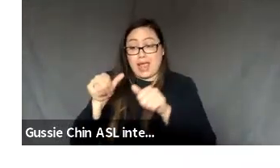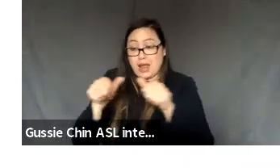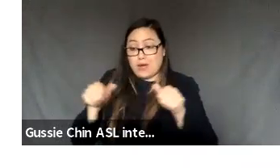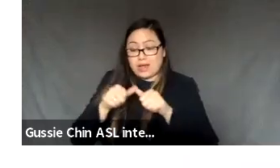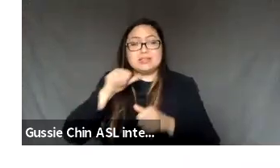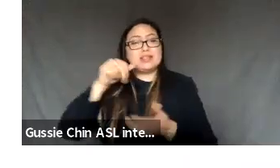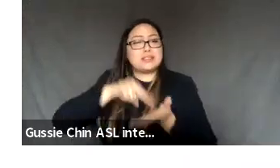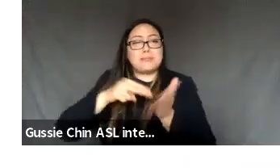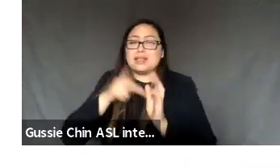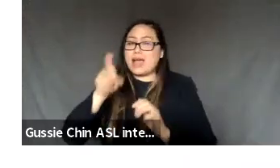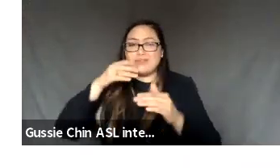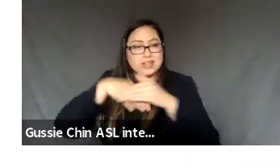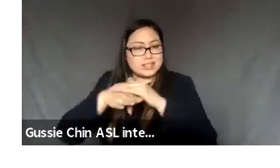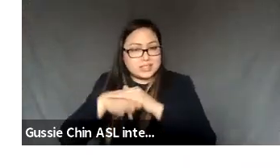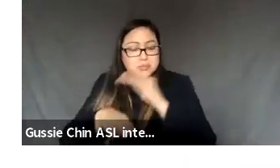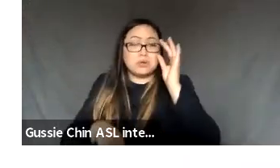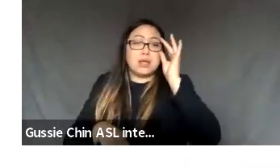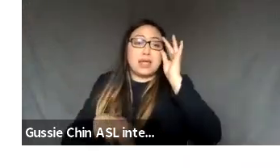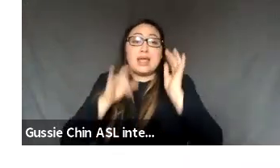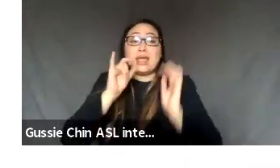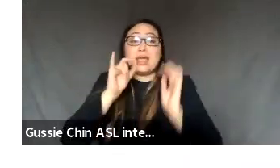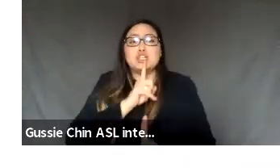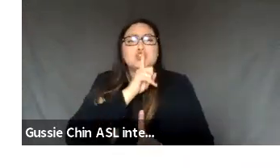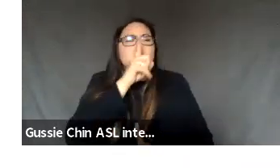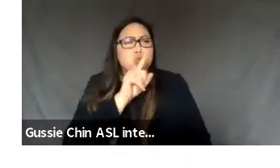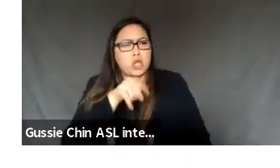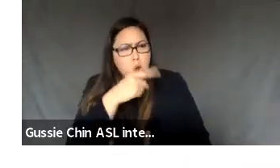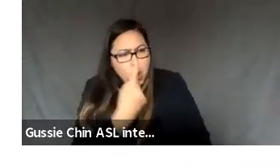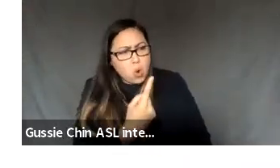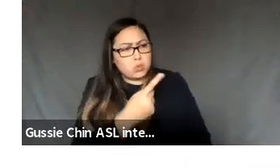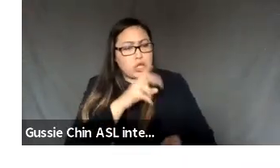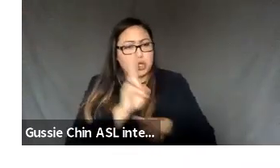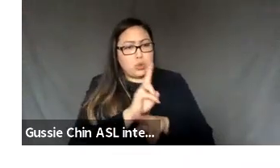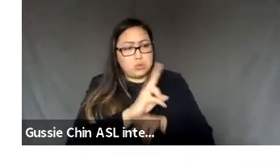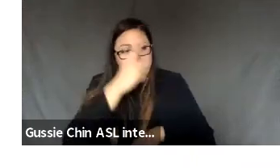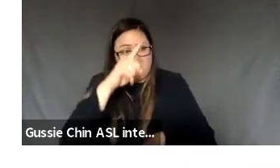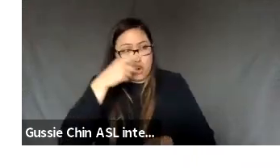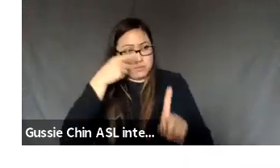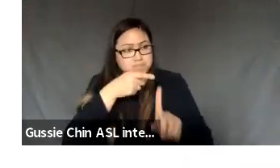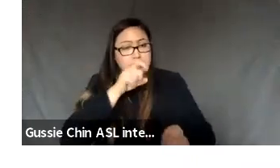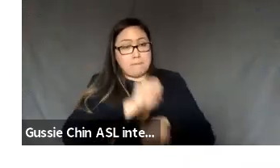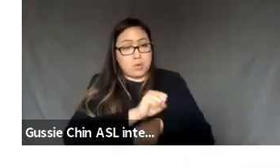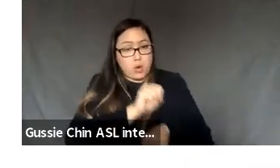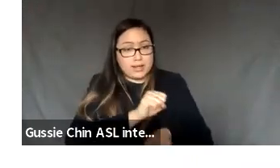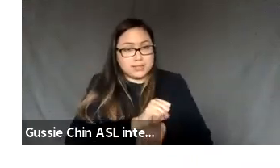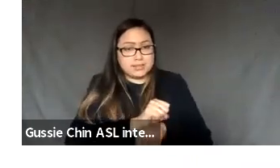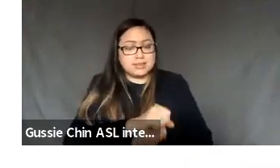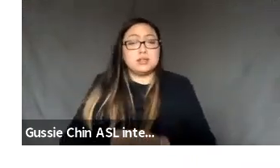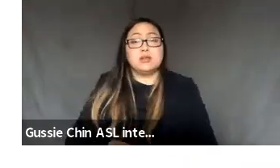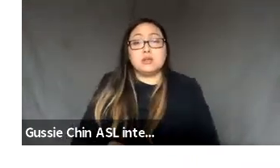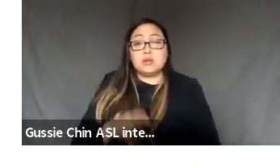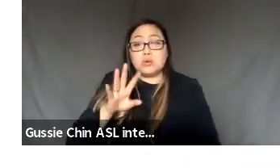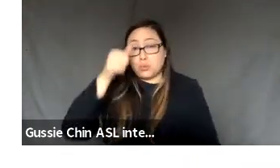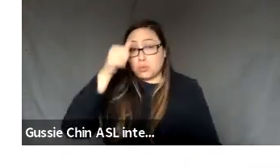accessible if they truly are work area used only by employees. Because remember, our